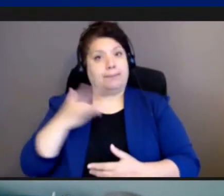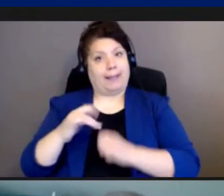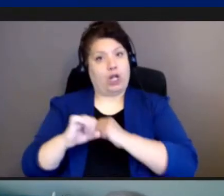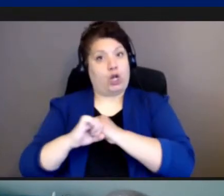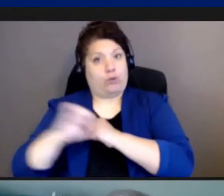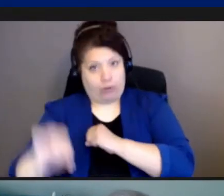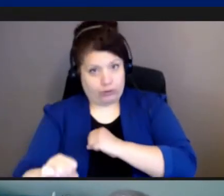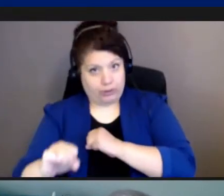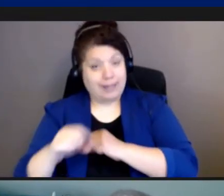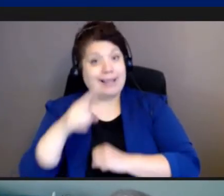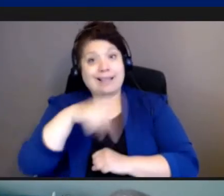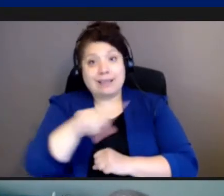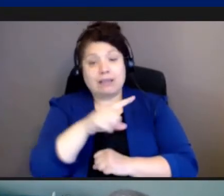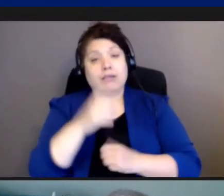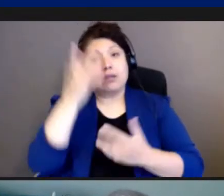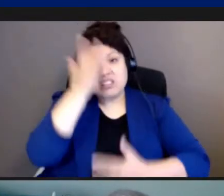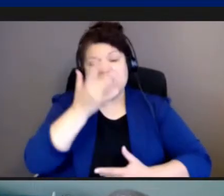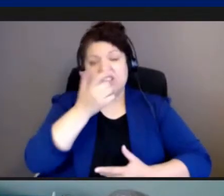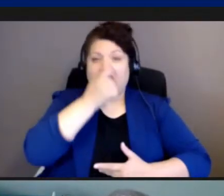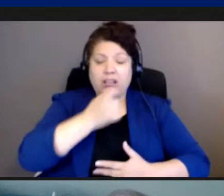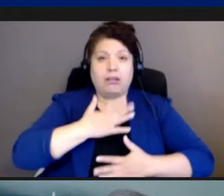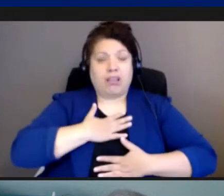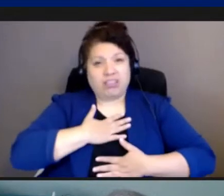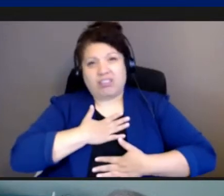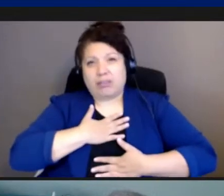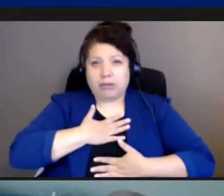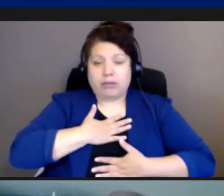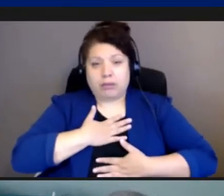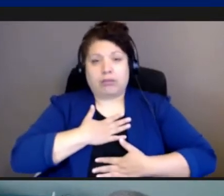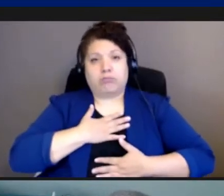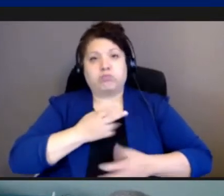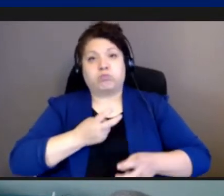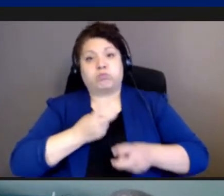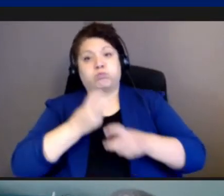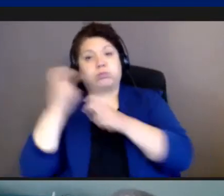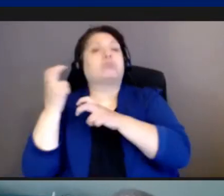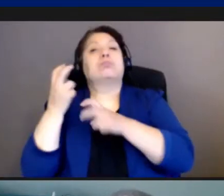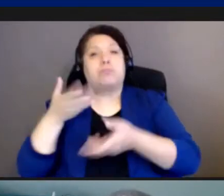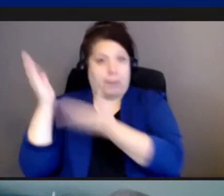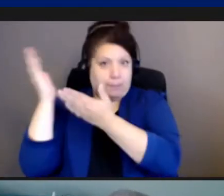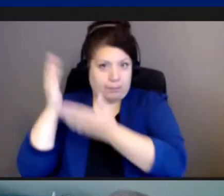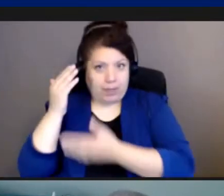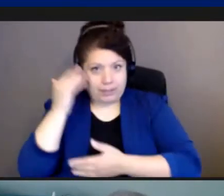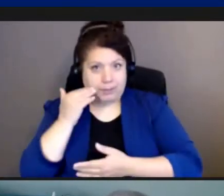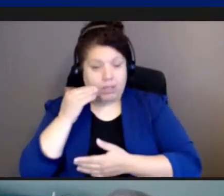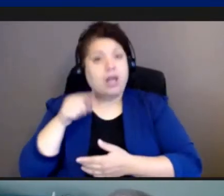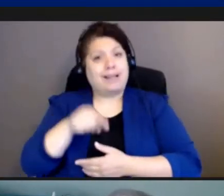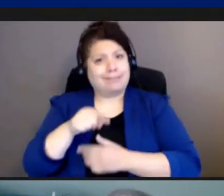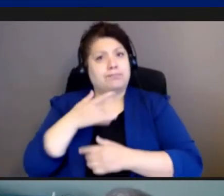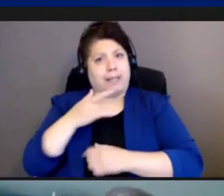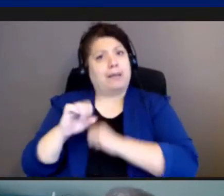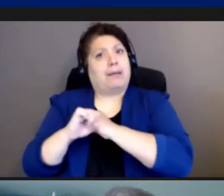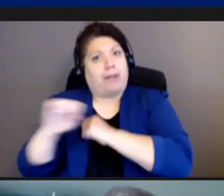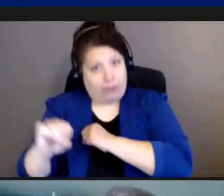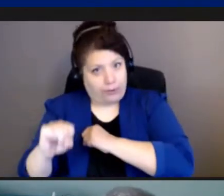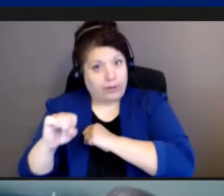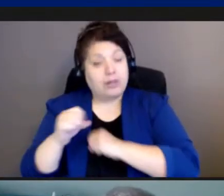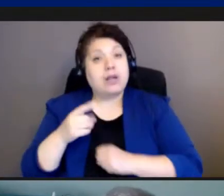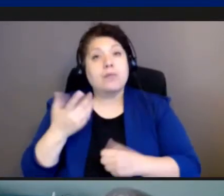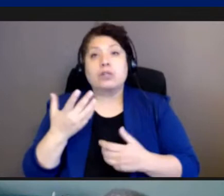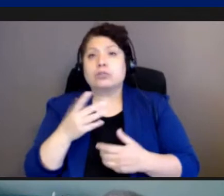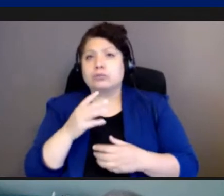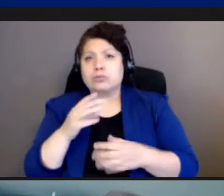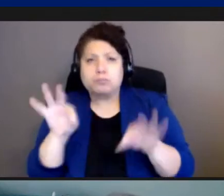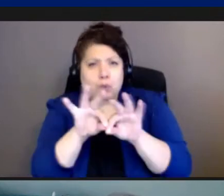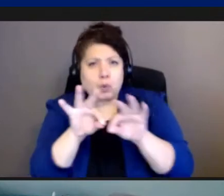sick enough to require hospitalization, for example. So it's a useful measure to know what's happening in the community because it's independent